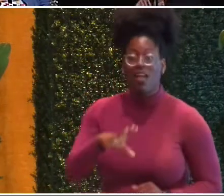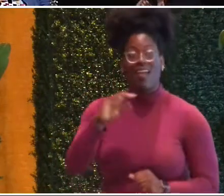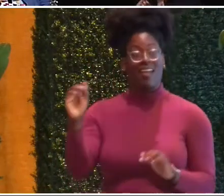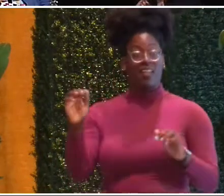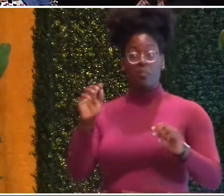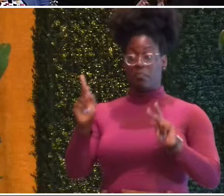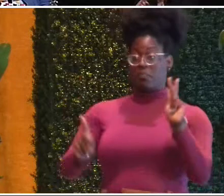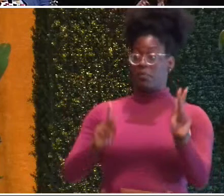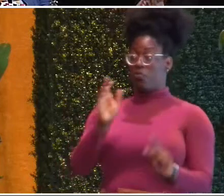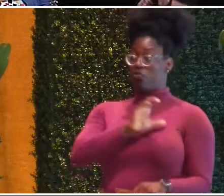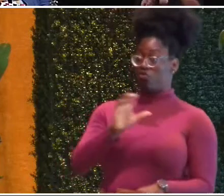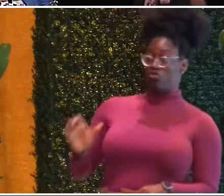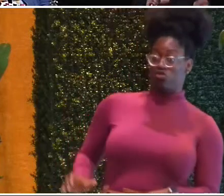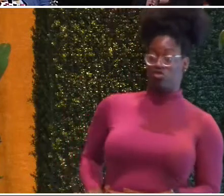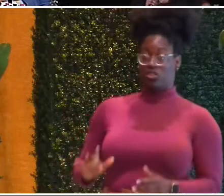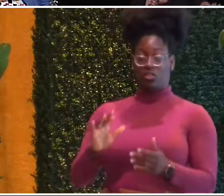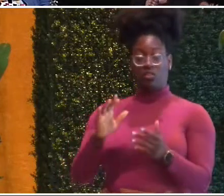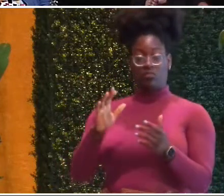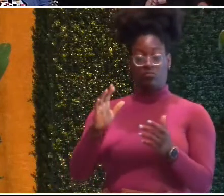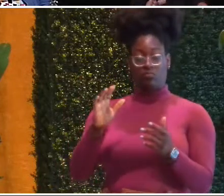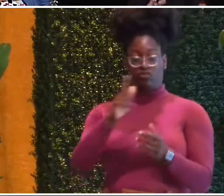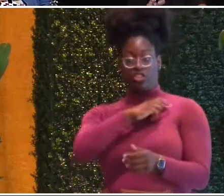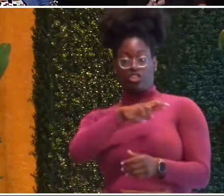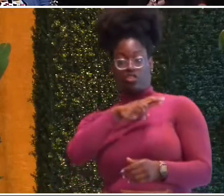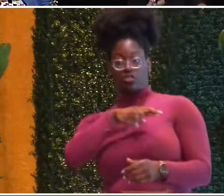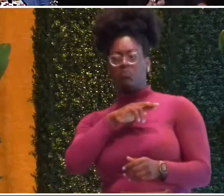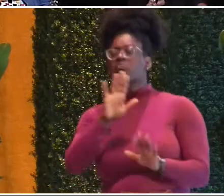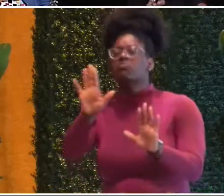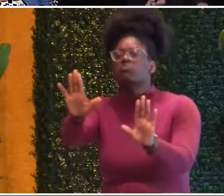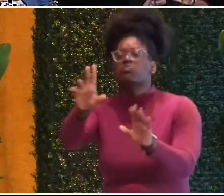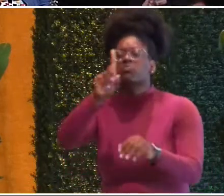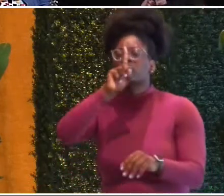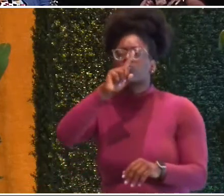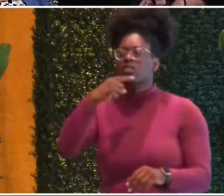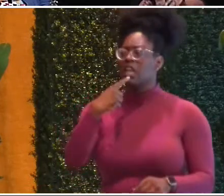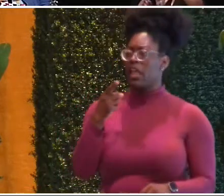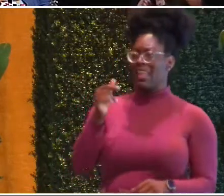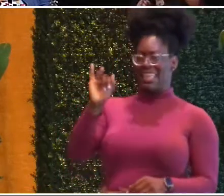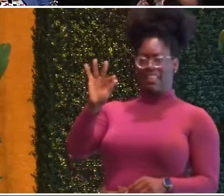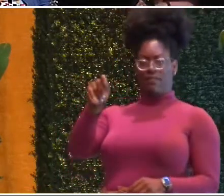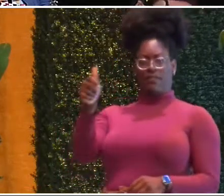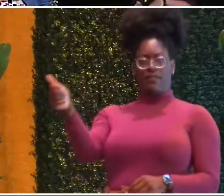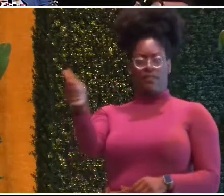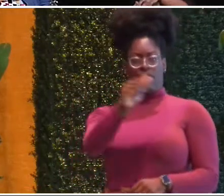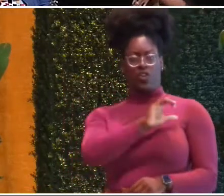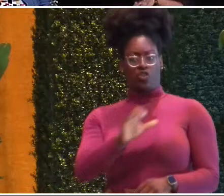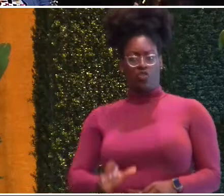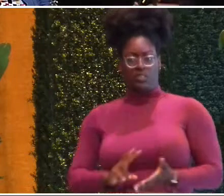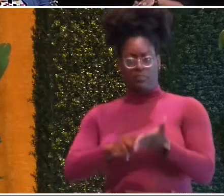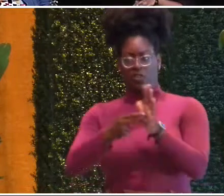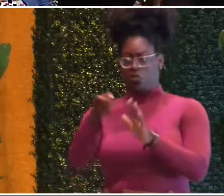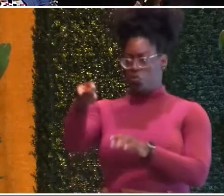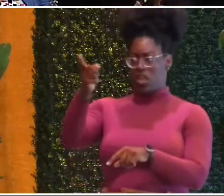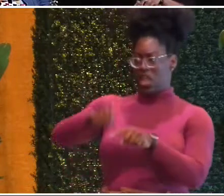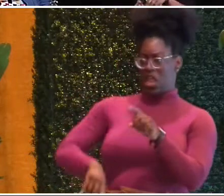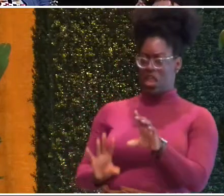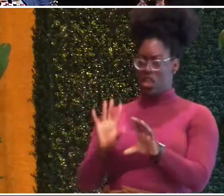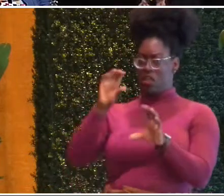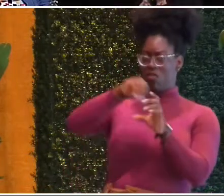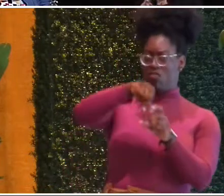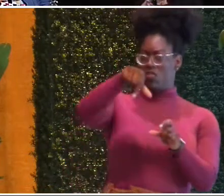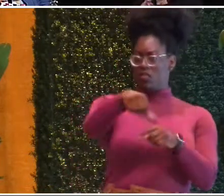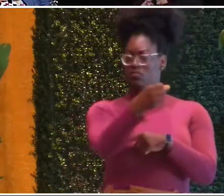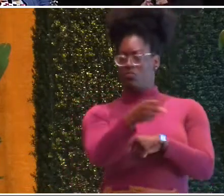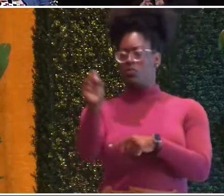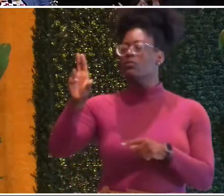anybody Christian gets in their feelings, I'm not saying there's no place for Christians. I am saying that if you want to apply the standards of your